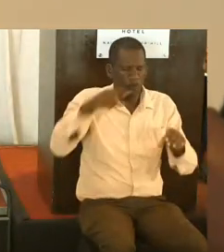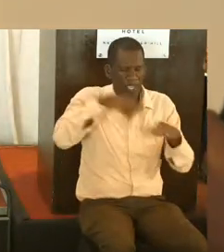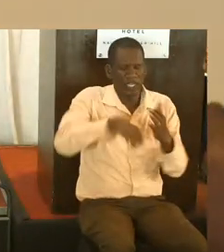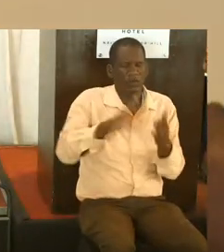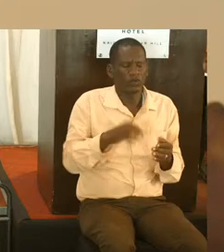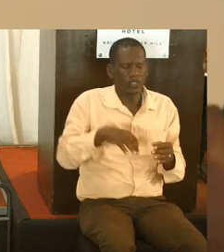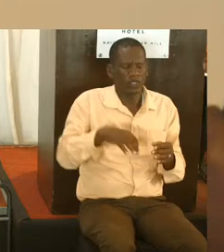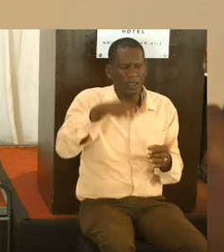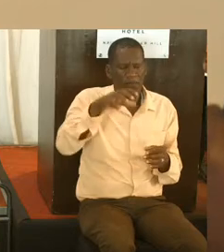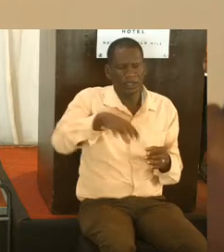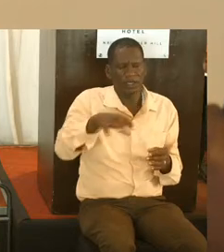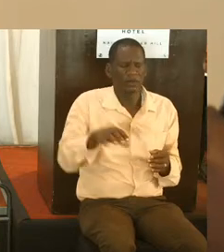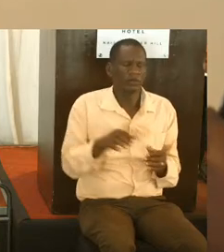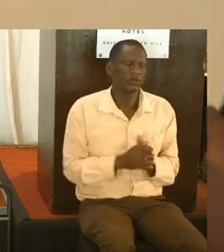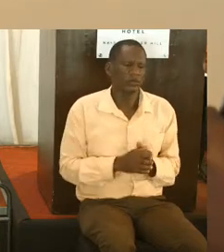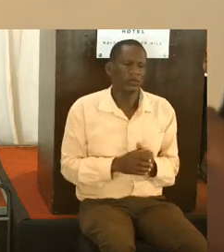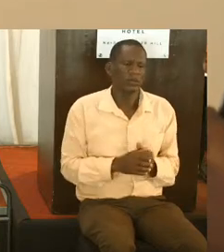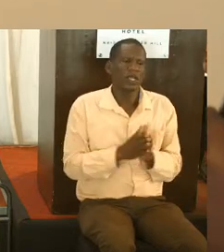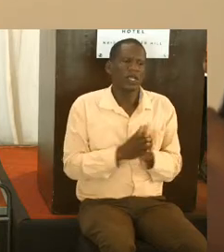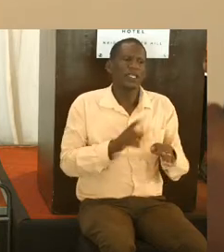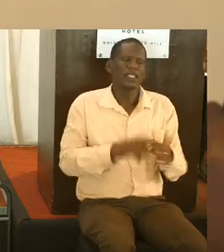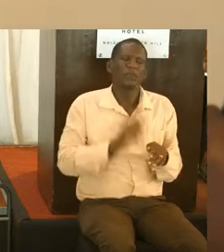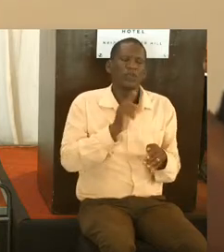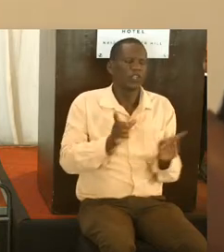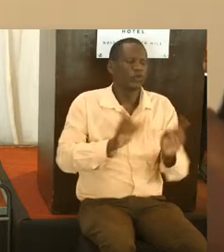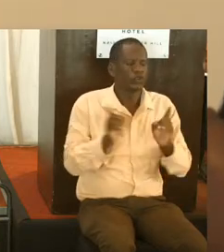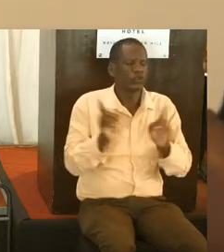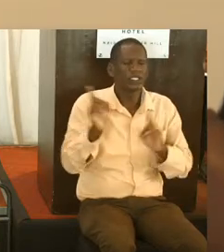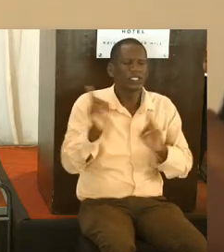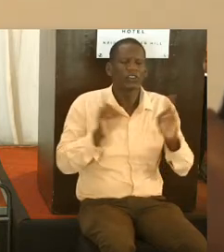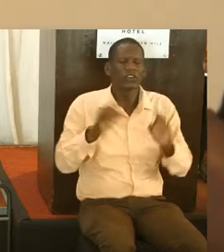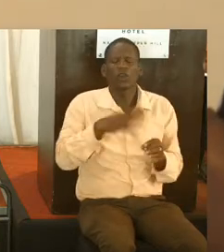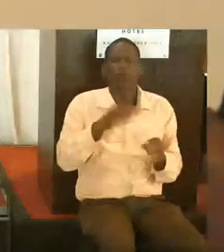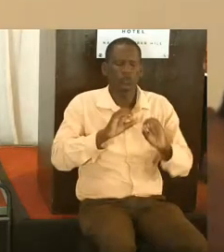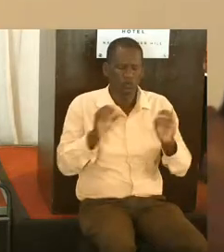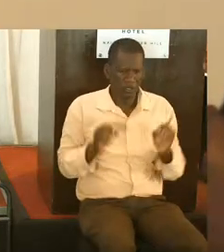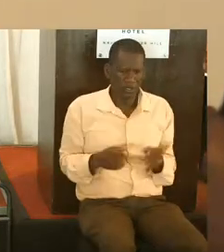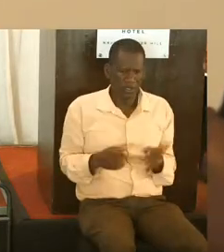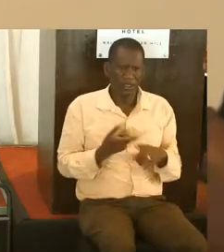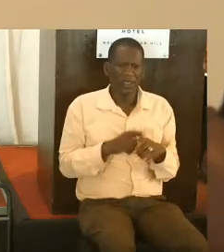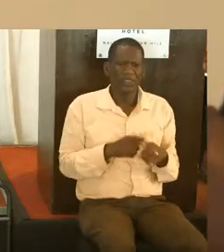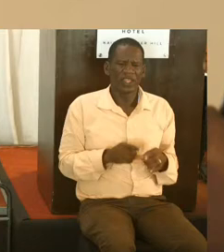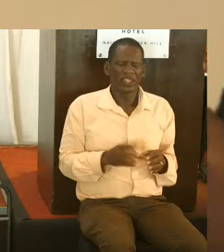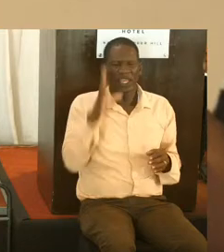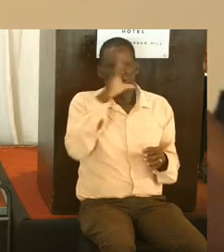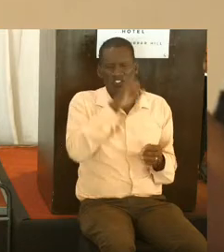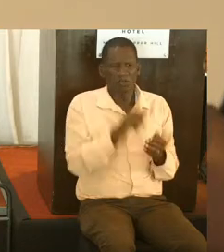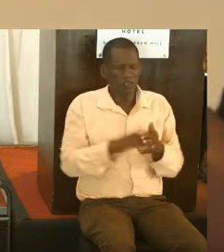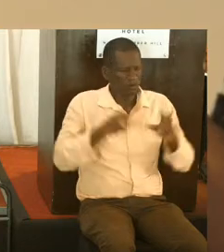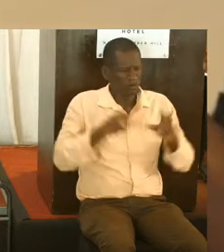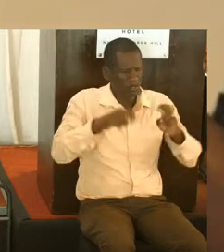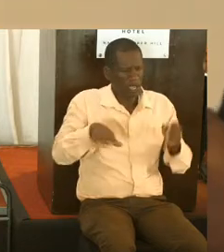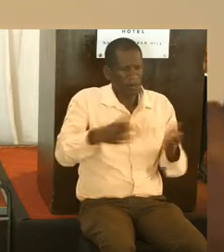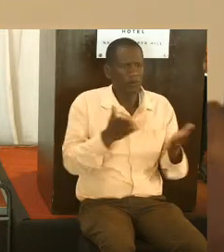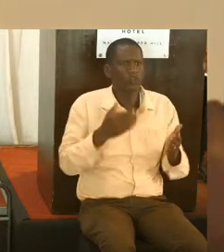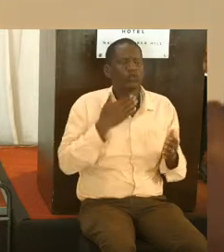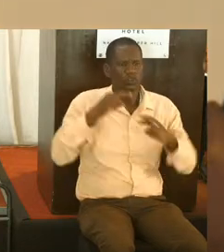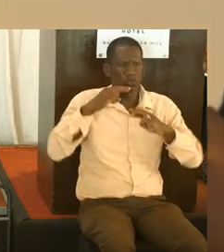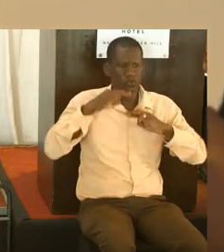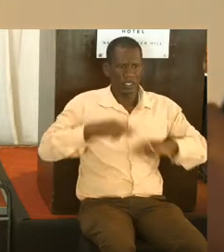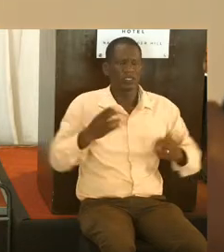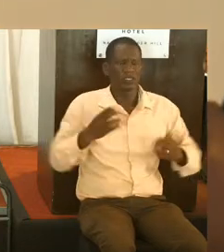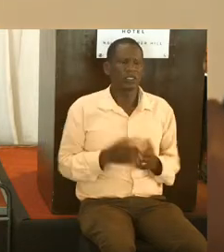shuttles and when you tell them you're not traveling then they assume that you are looking for a place where you want to